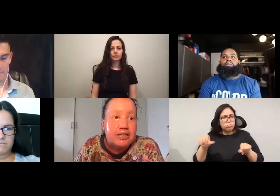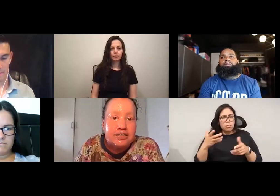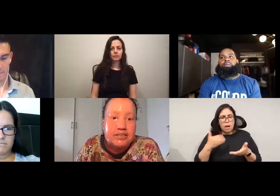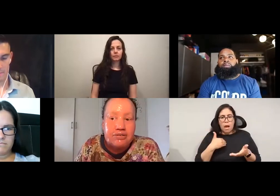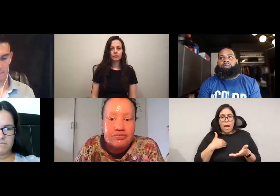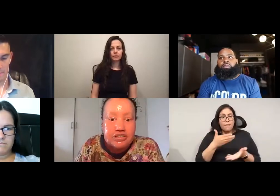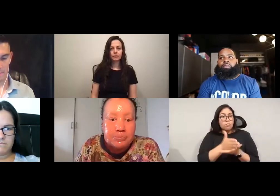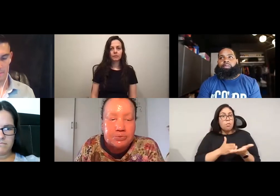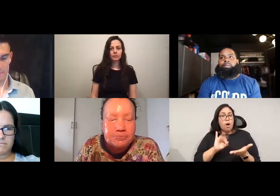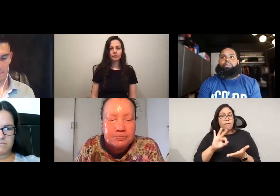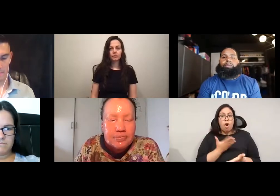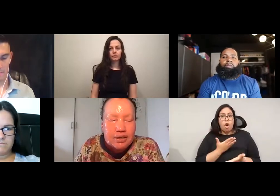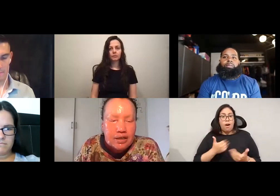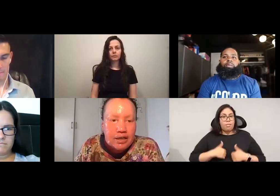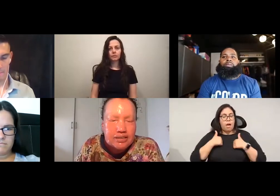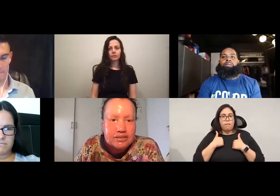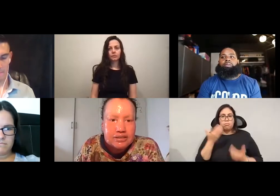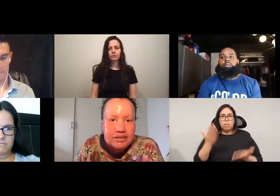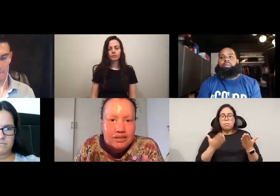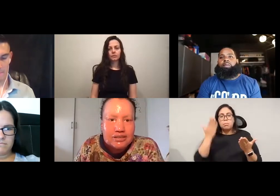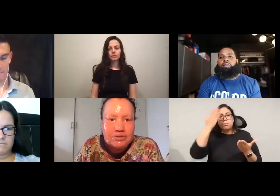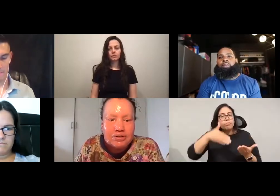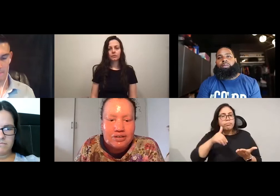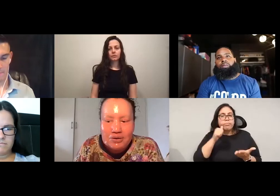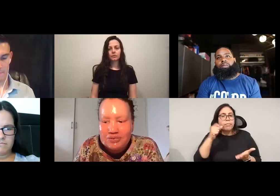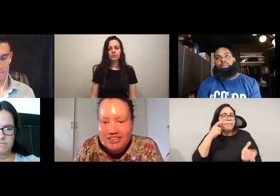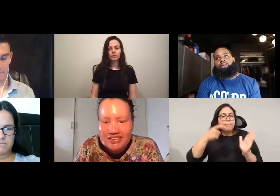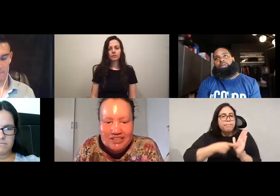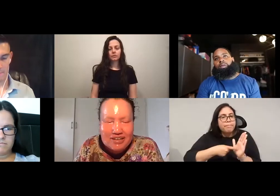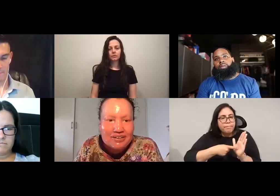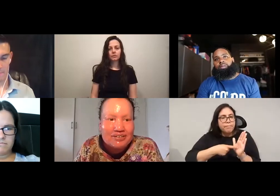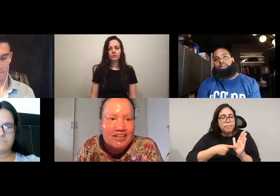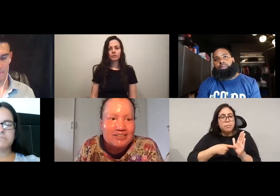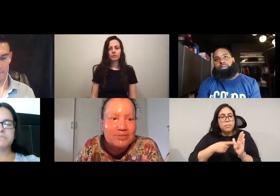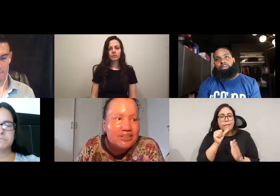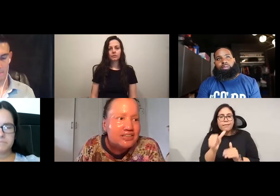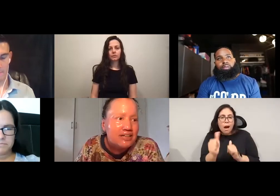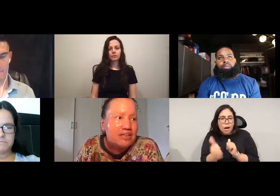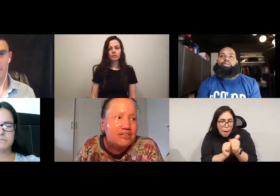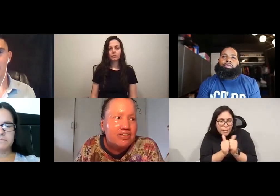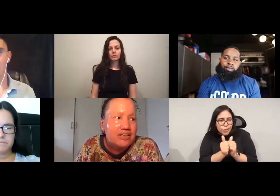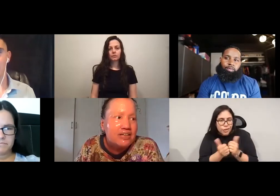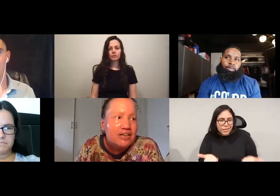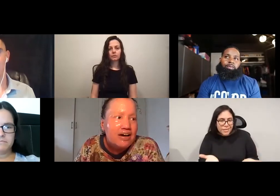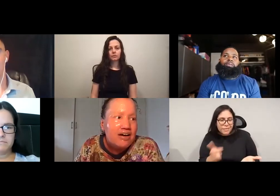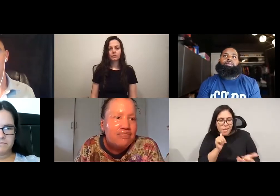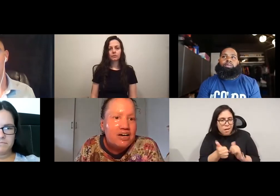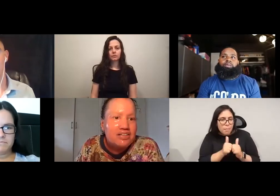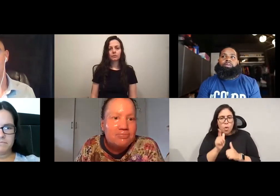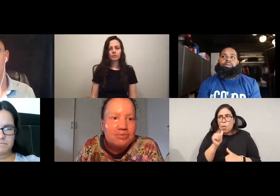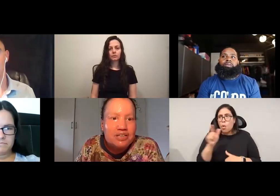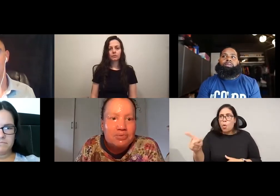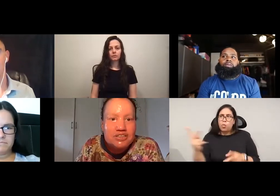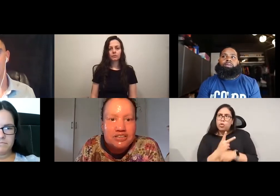aren't necessarily visible. And it's not a competition about who has it worse. I mean, I